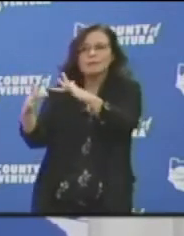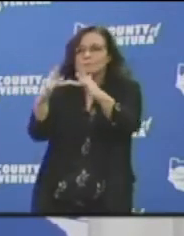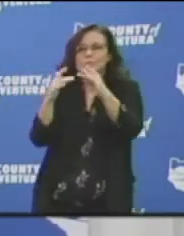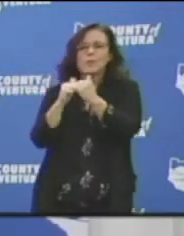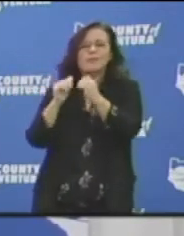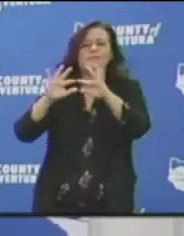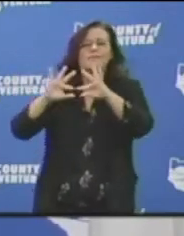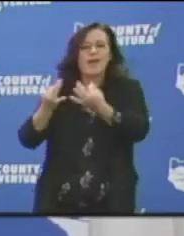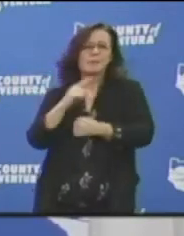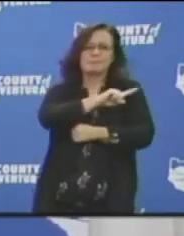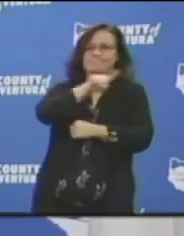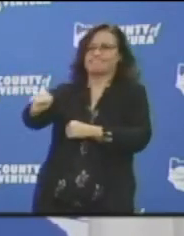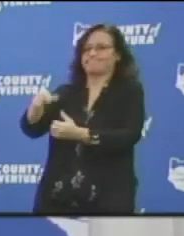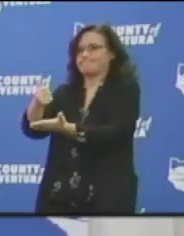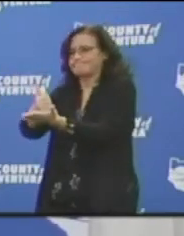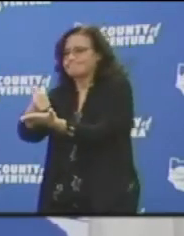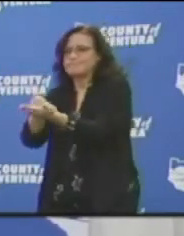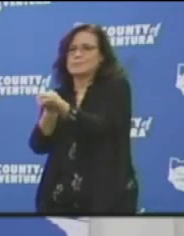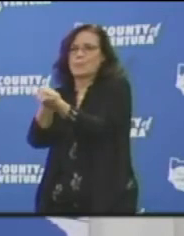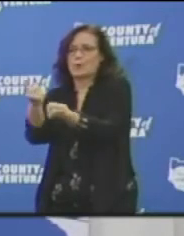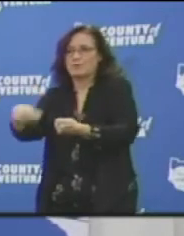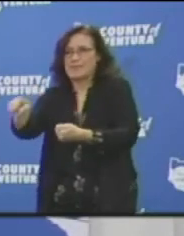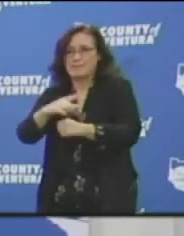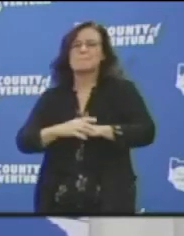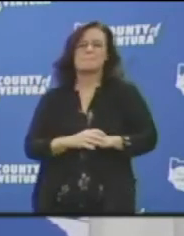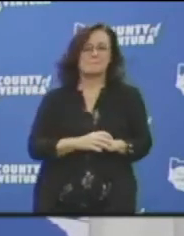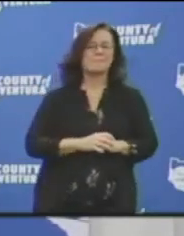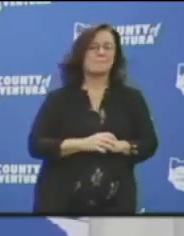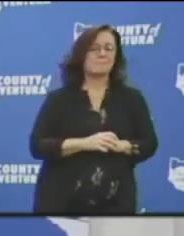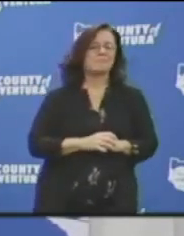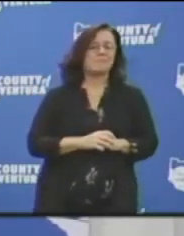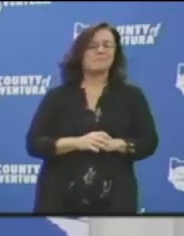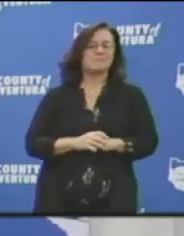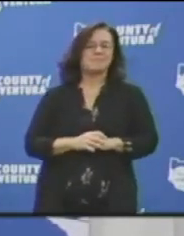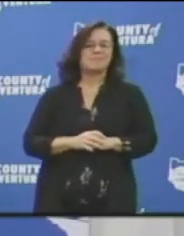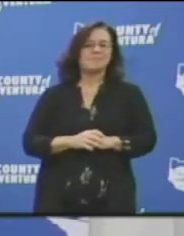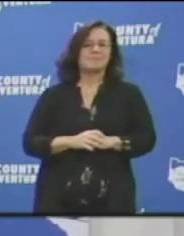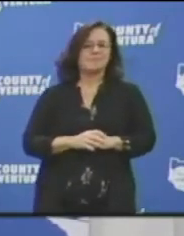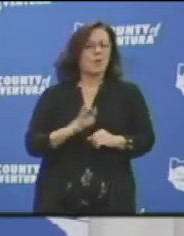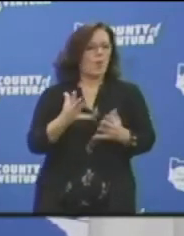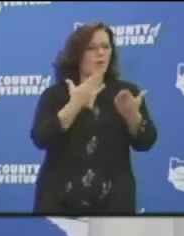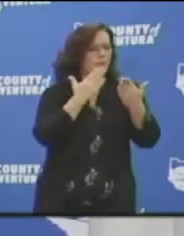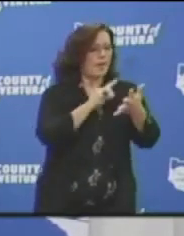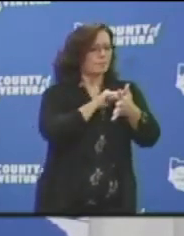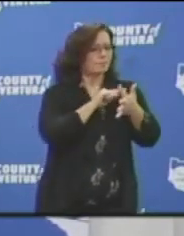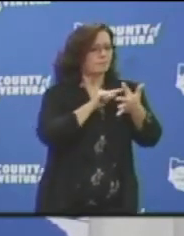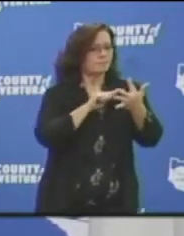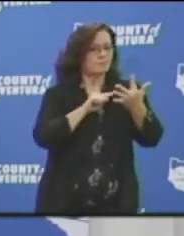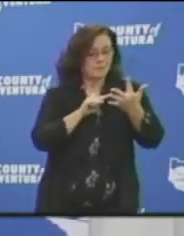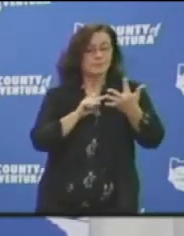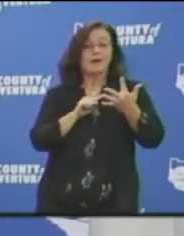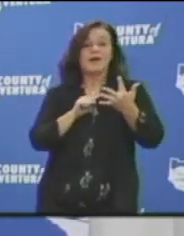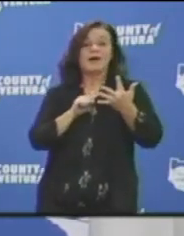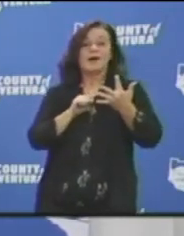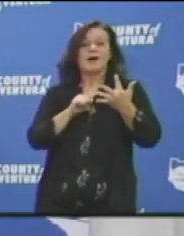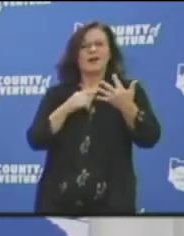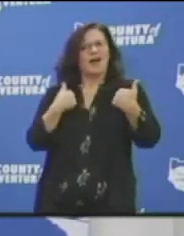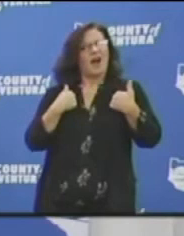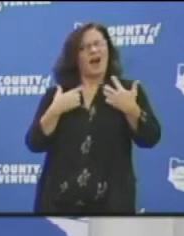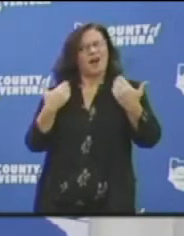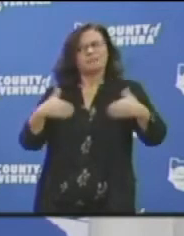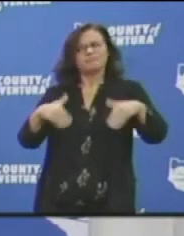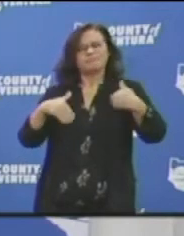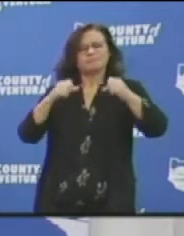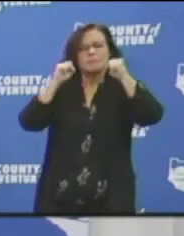I'm also awed and thankful for the amazing rollout of testing that our county